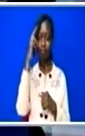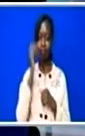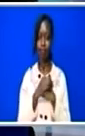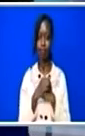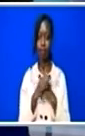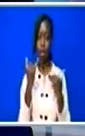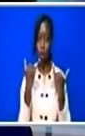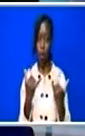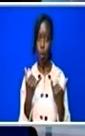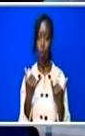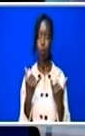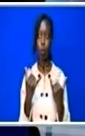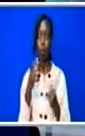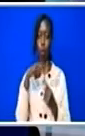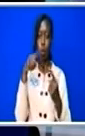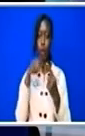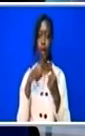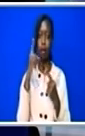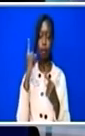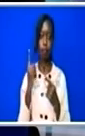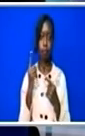So, then, so when this, a